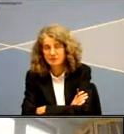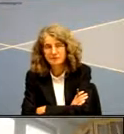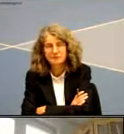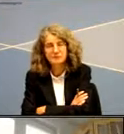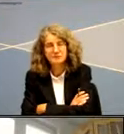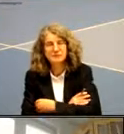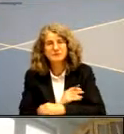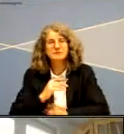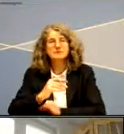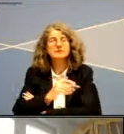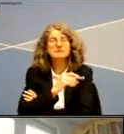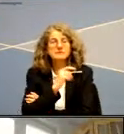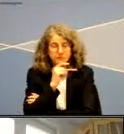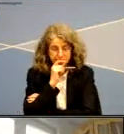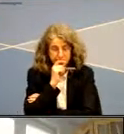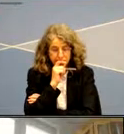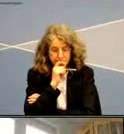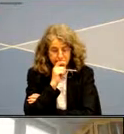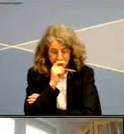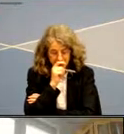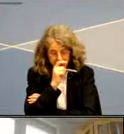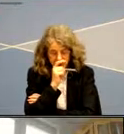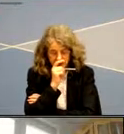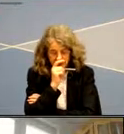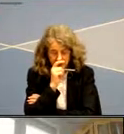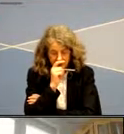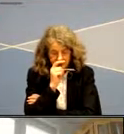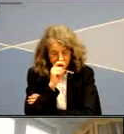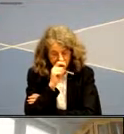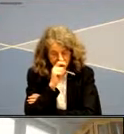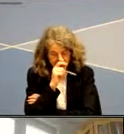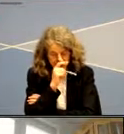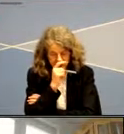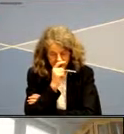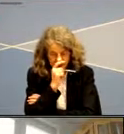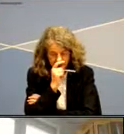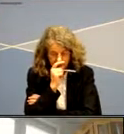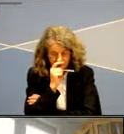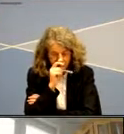to becoming more sustainable and to managing our energy resources.